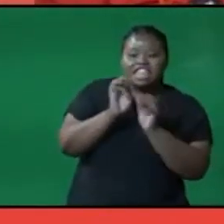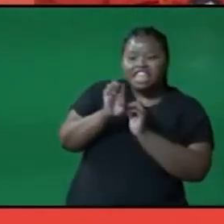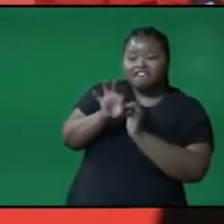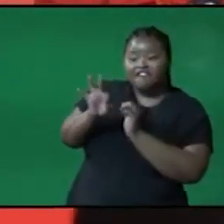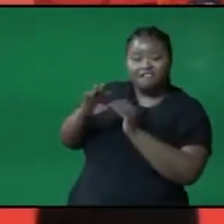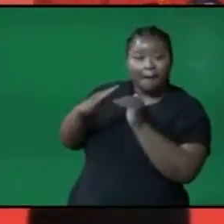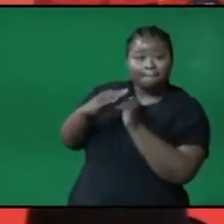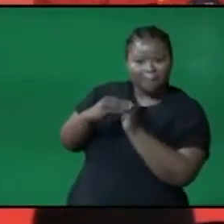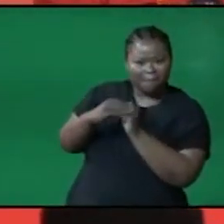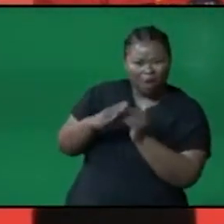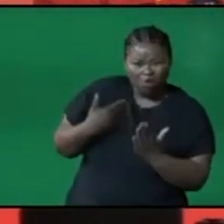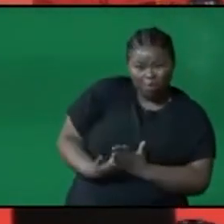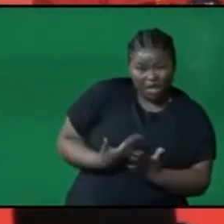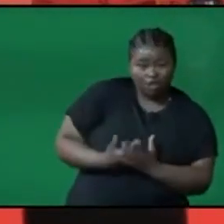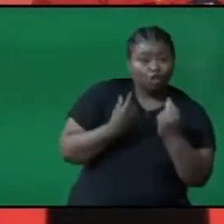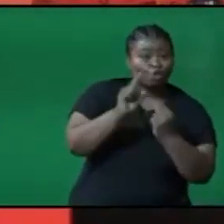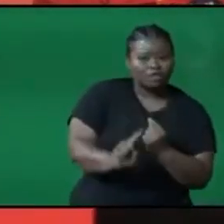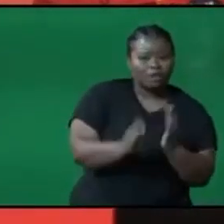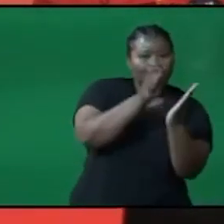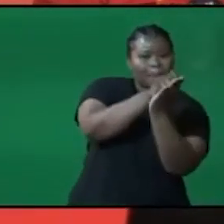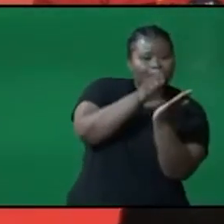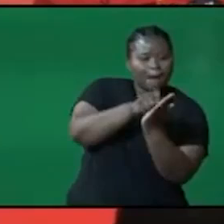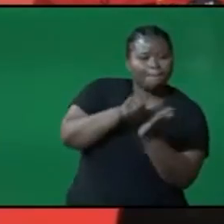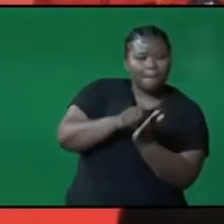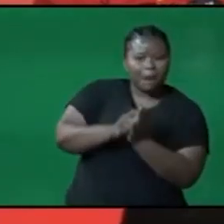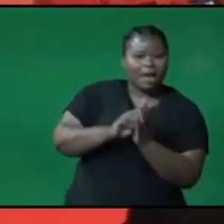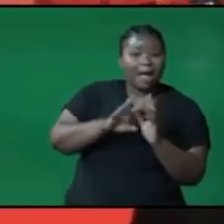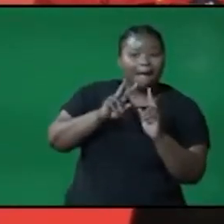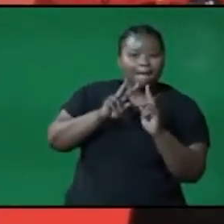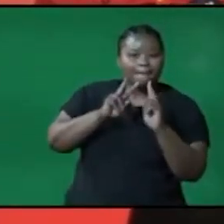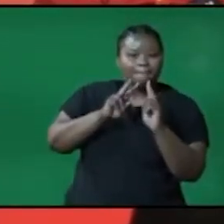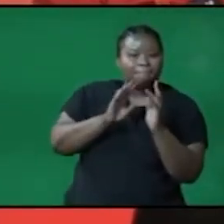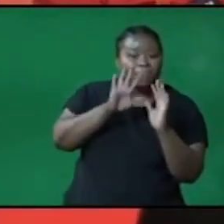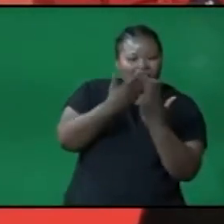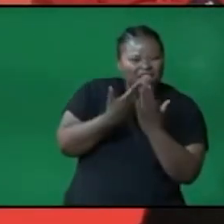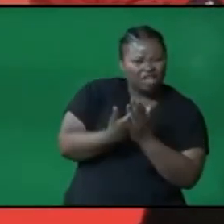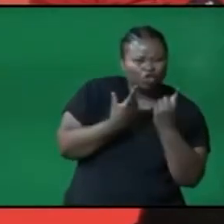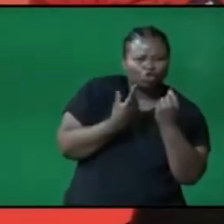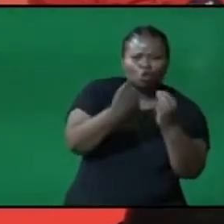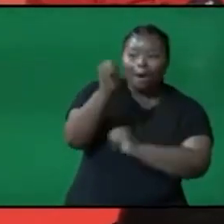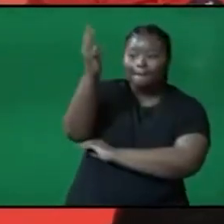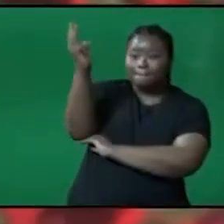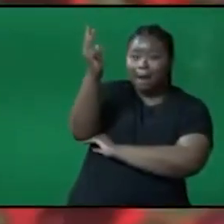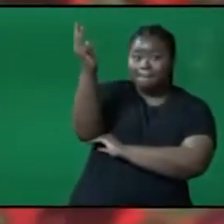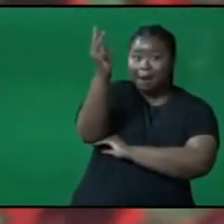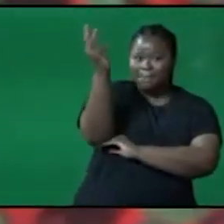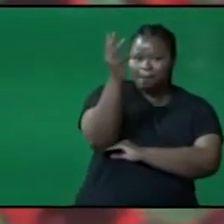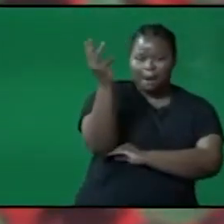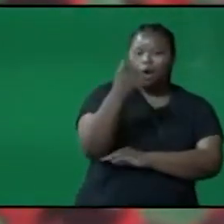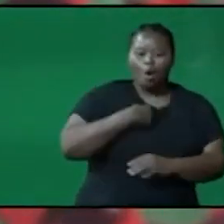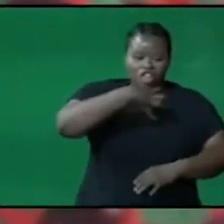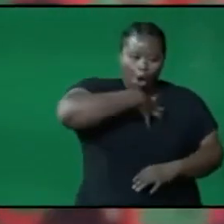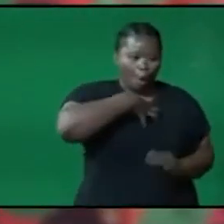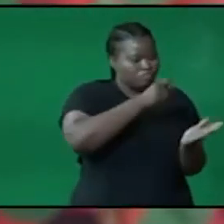to coherently write perspective and submissions and are able to make presentations on their